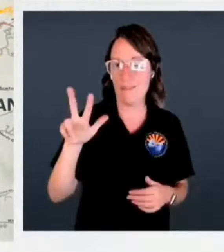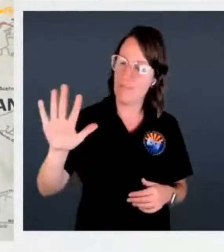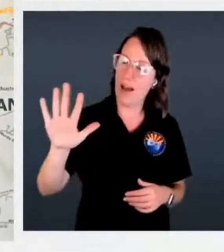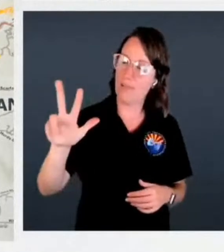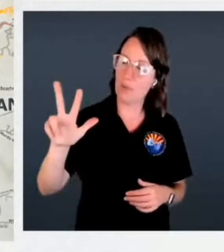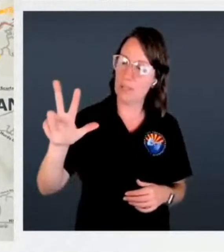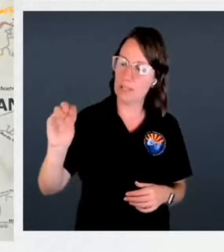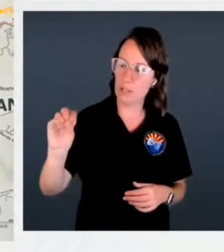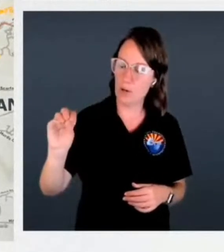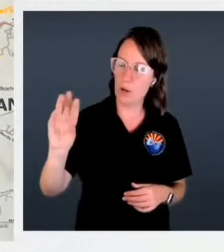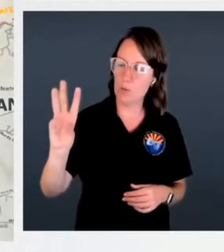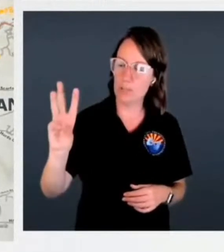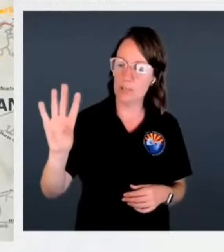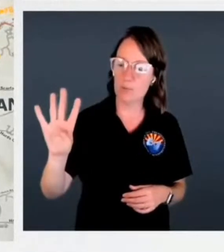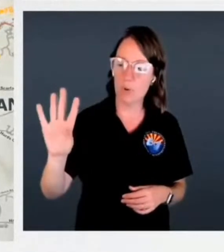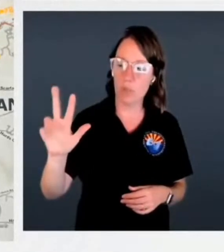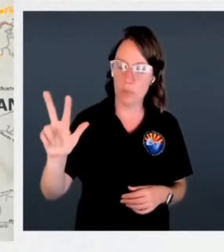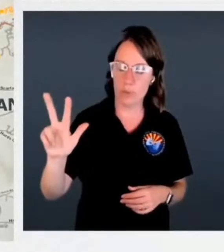530-643-3660.